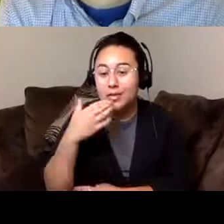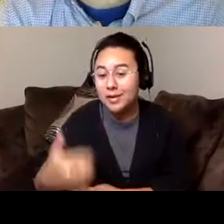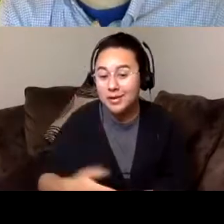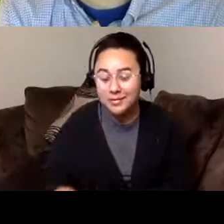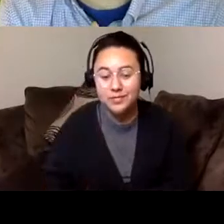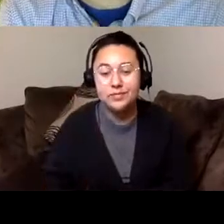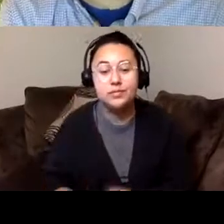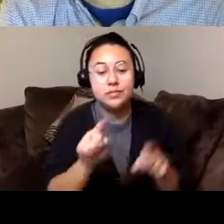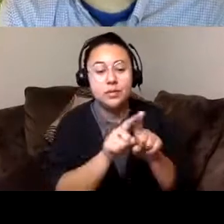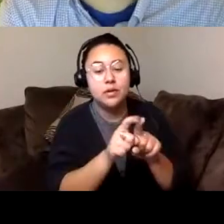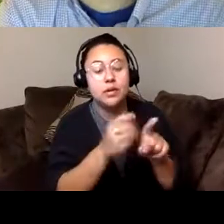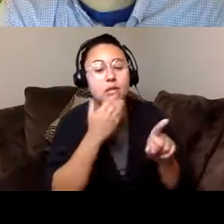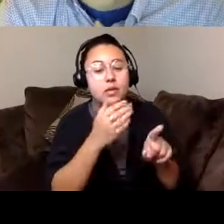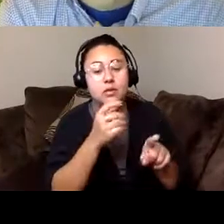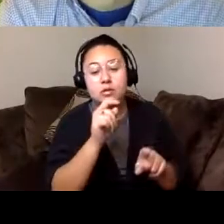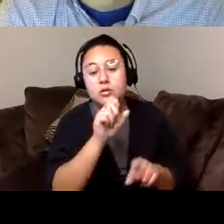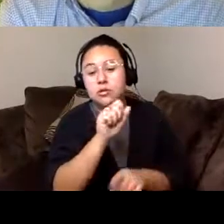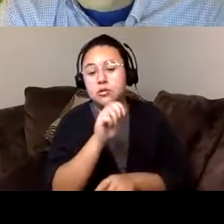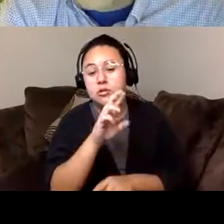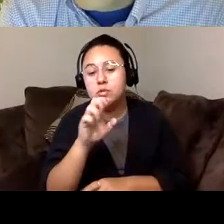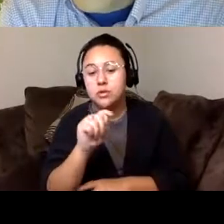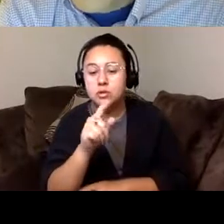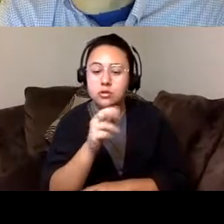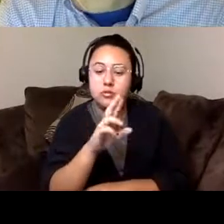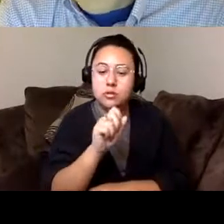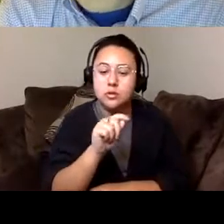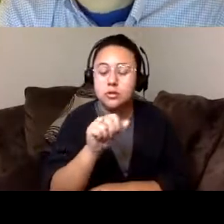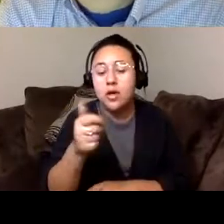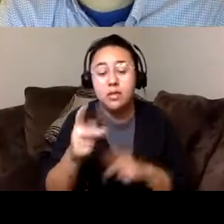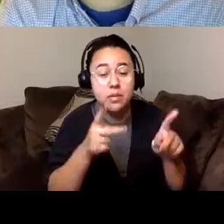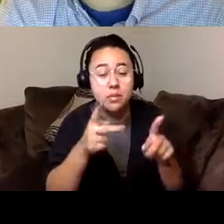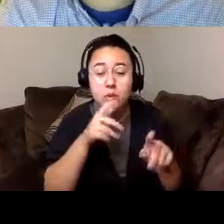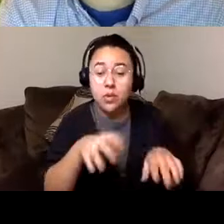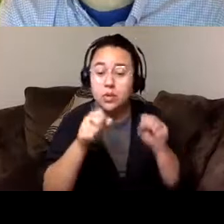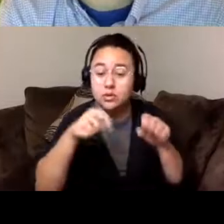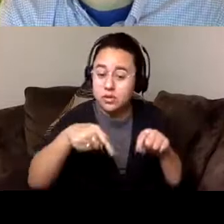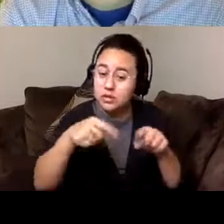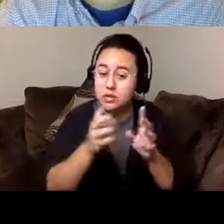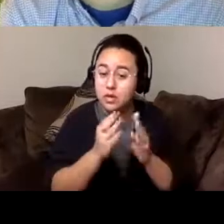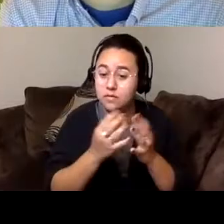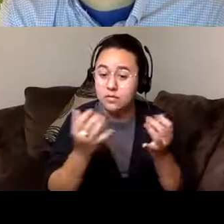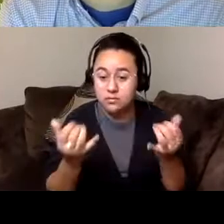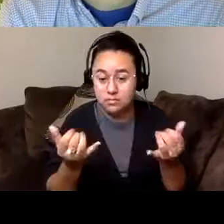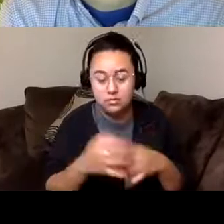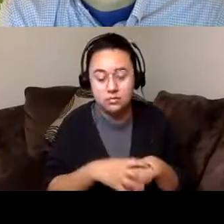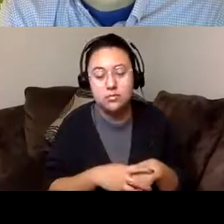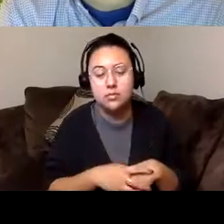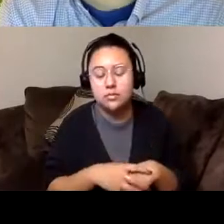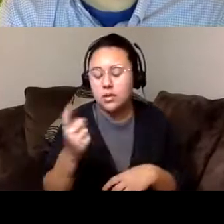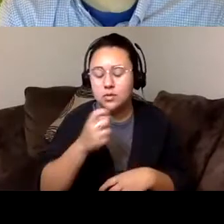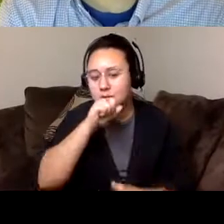also thanks, Street Trust and the other people that are putting on this conference. I always